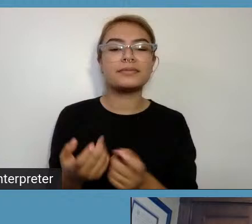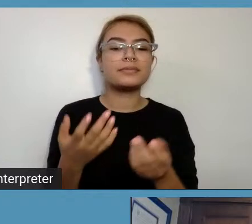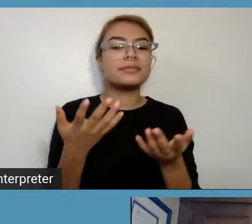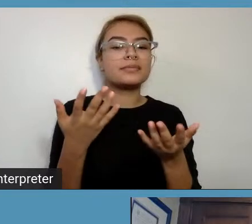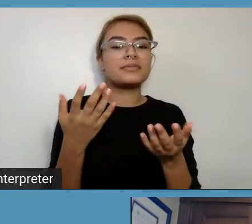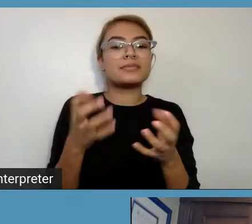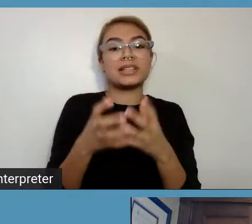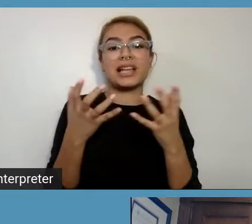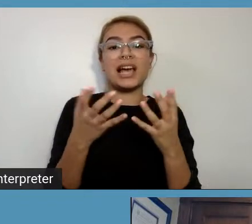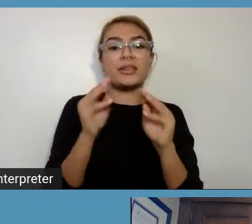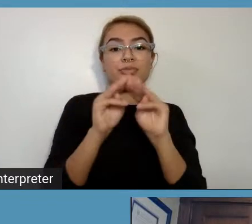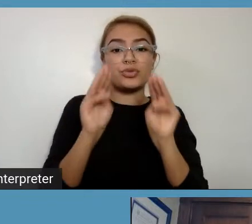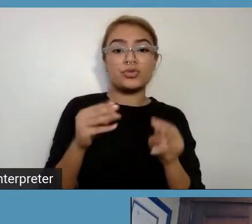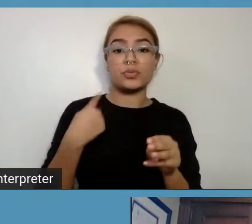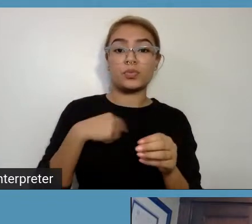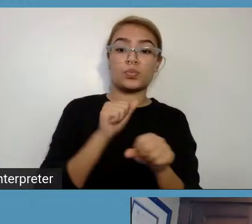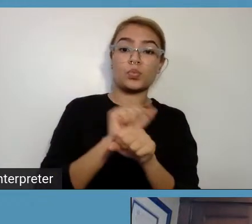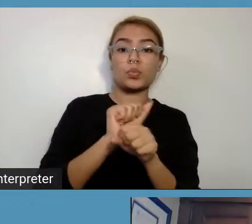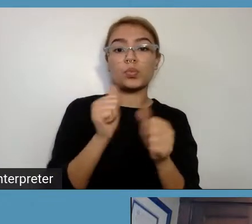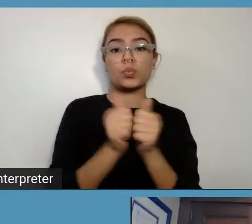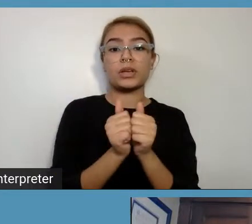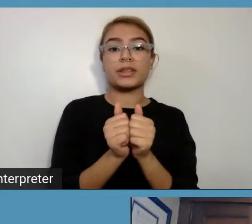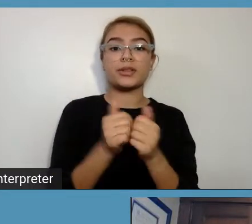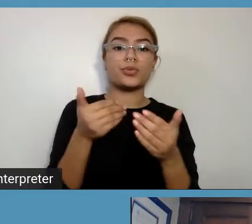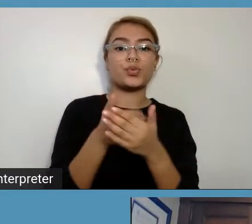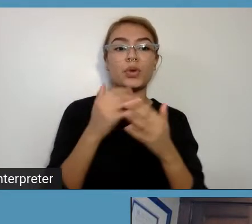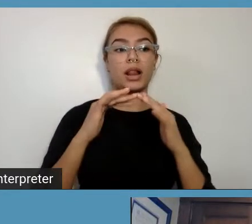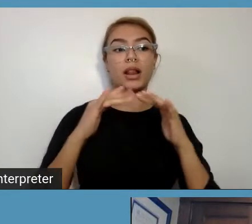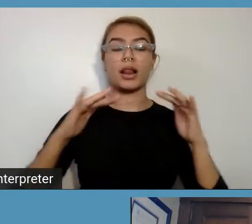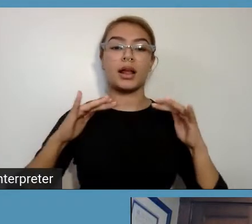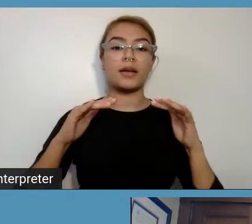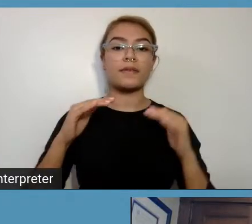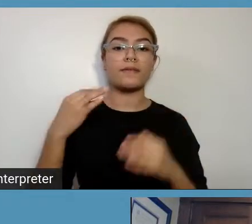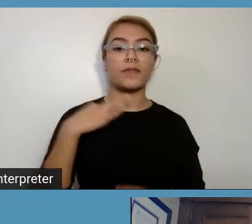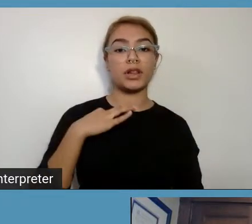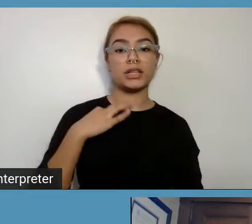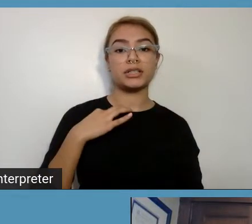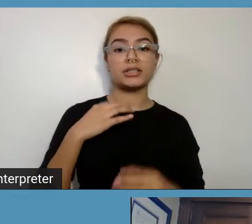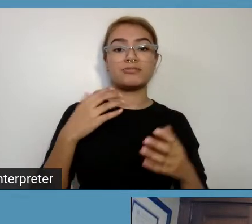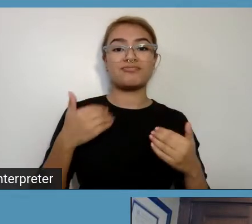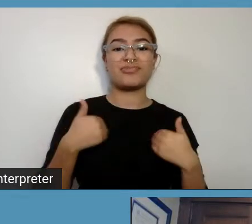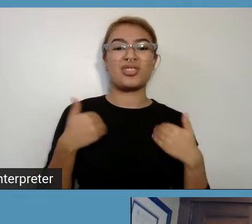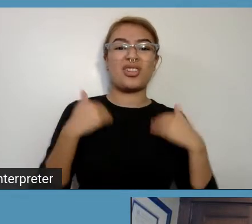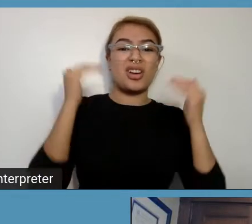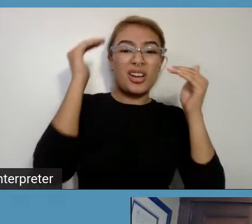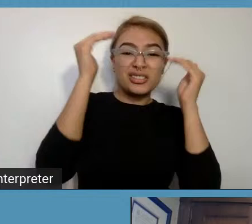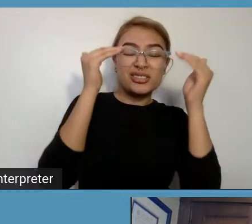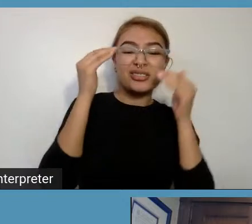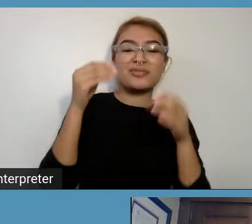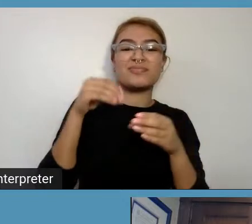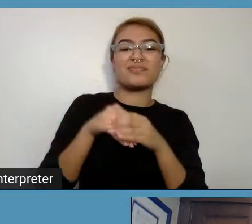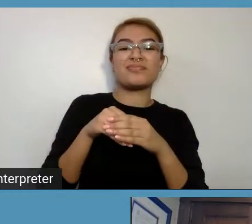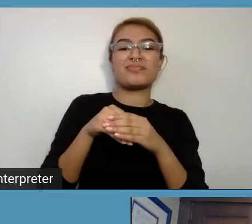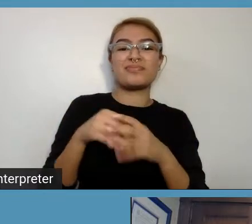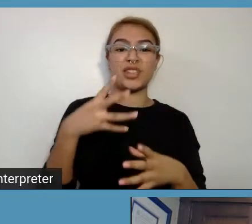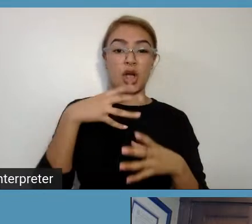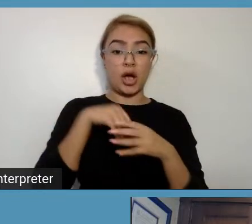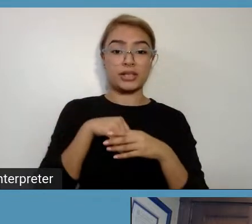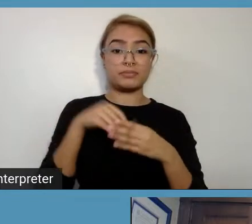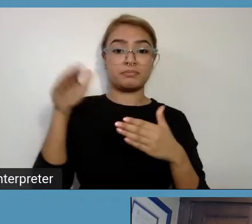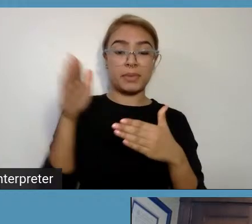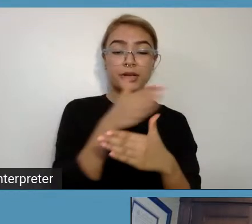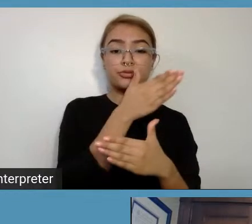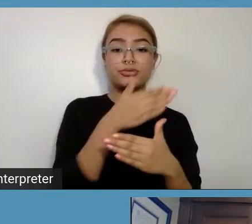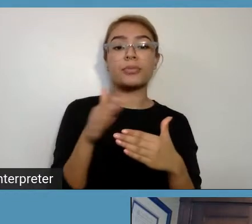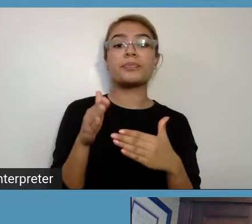with a lot of neurally diverse volunteers, young adults that are on the autism spectrum. Sometimes they